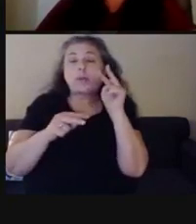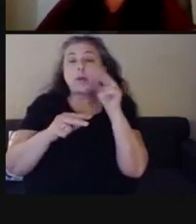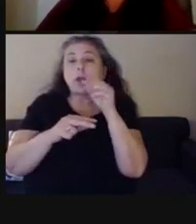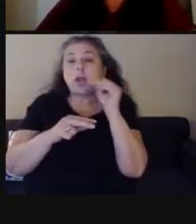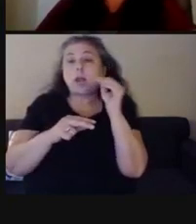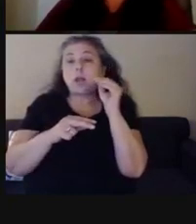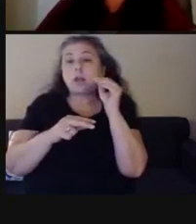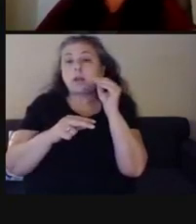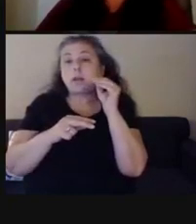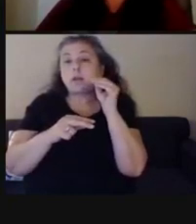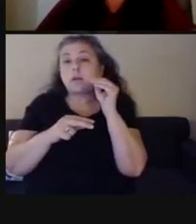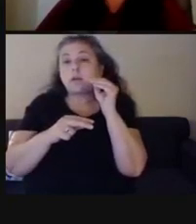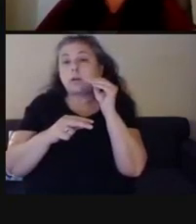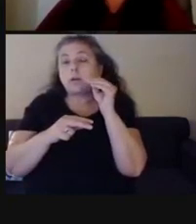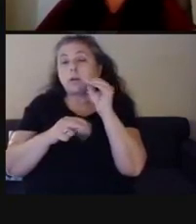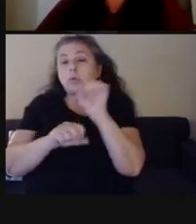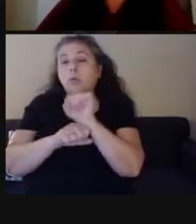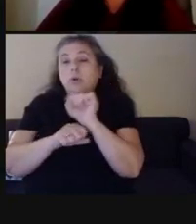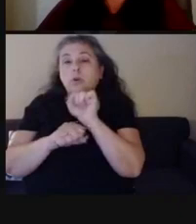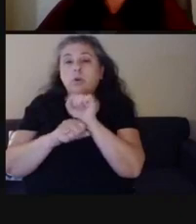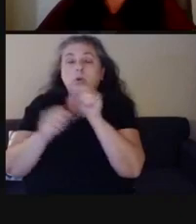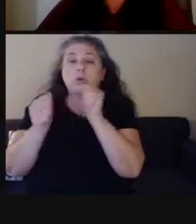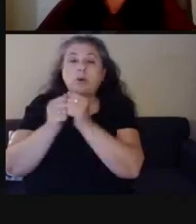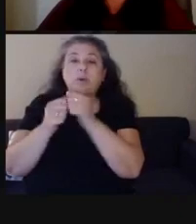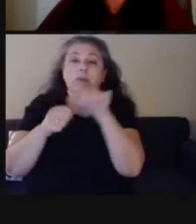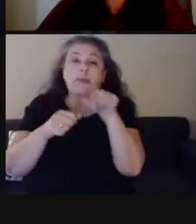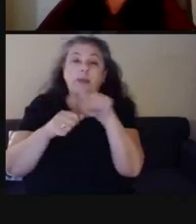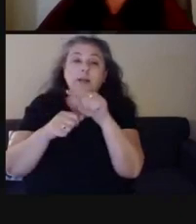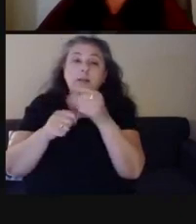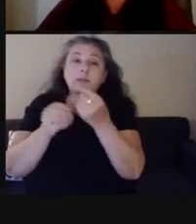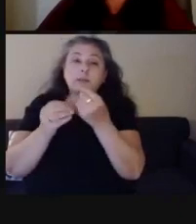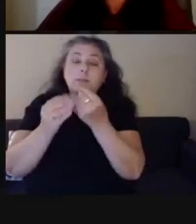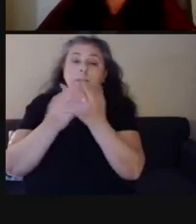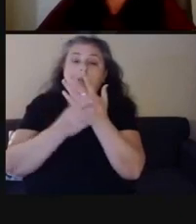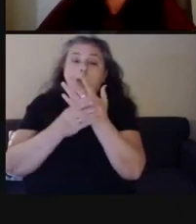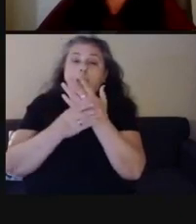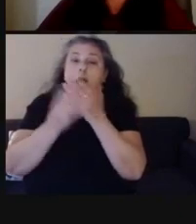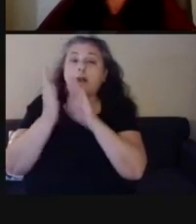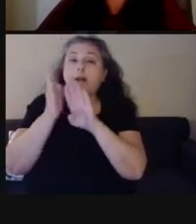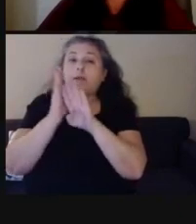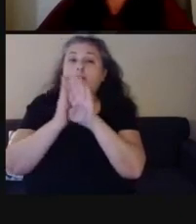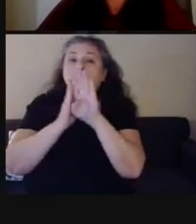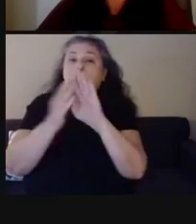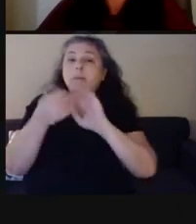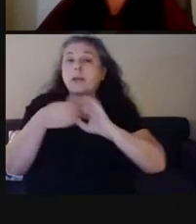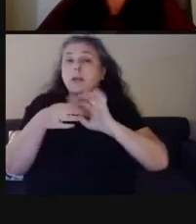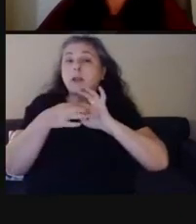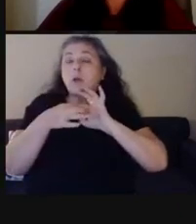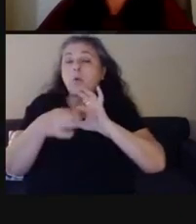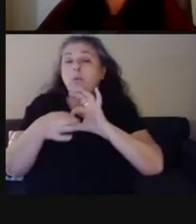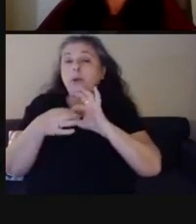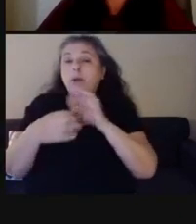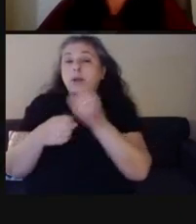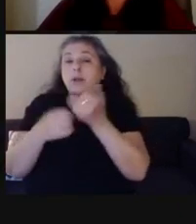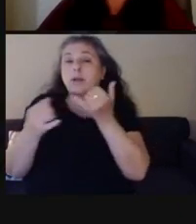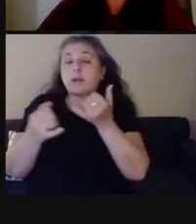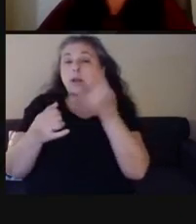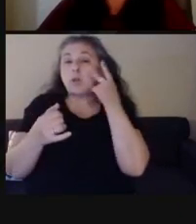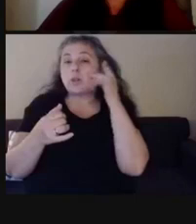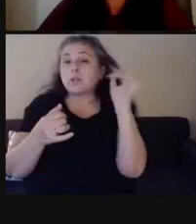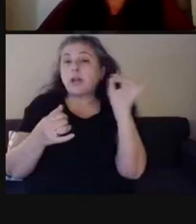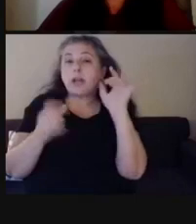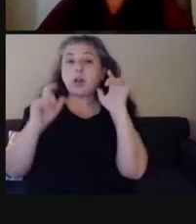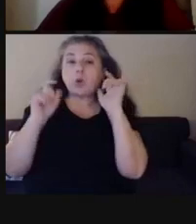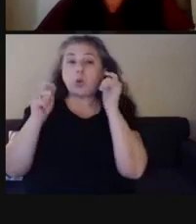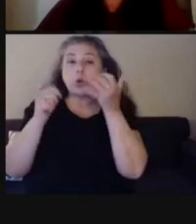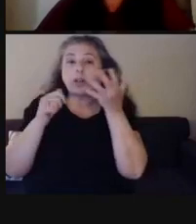and working with this plant and developing a relationship, we get today what looks like corn